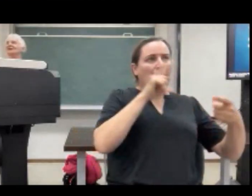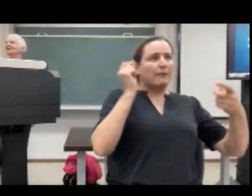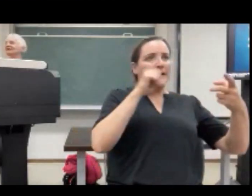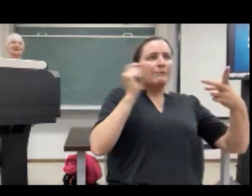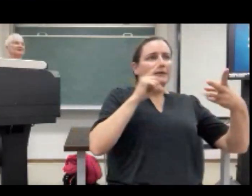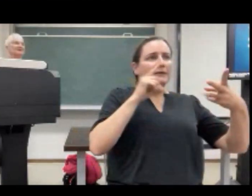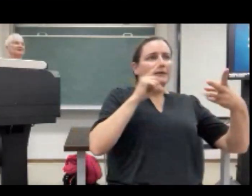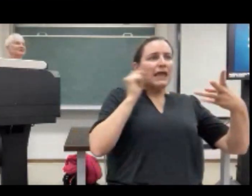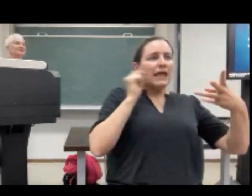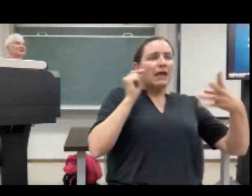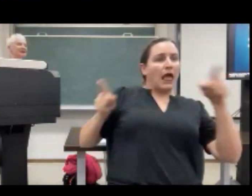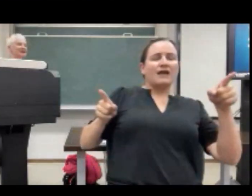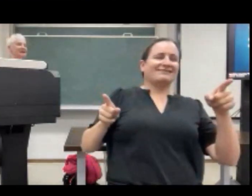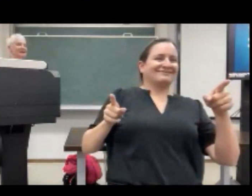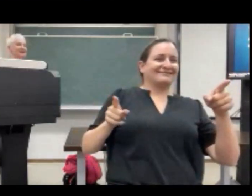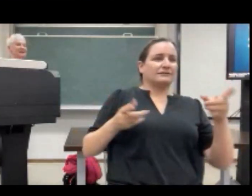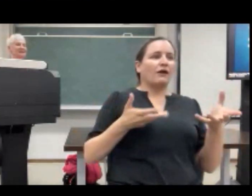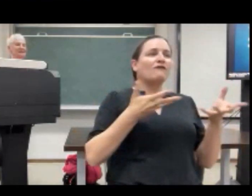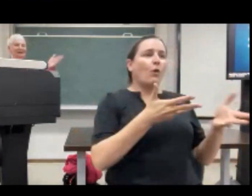and I'm getting a nice grin from